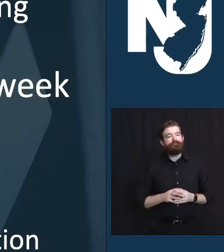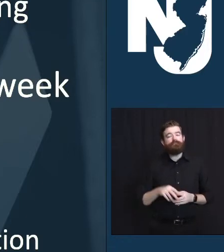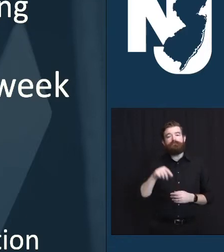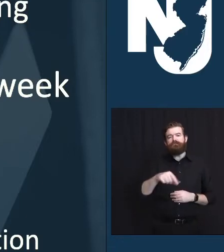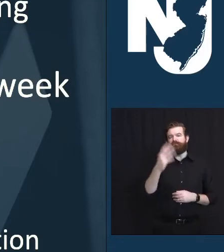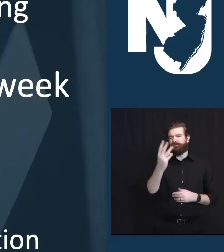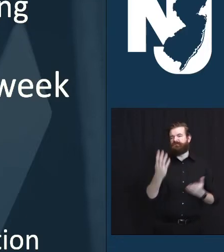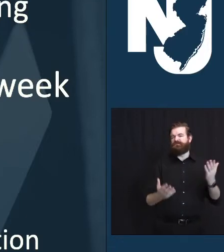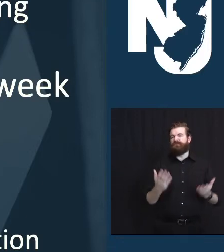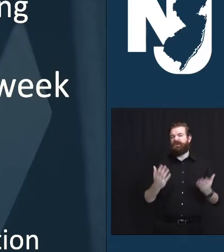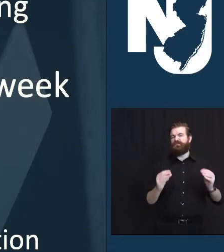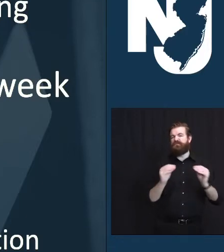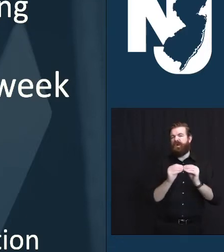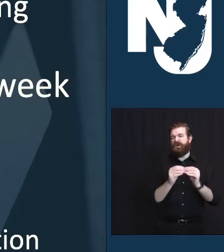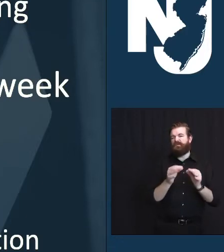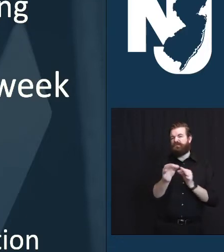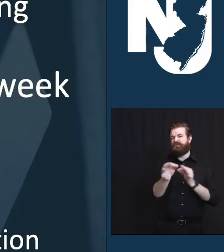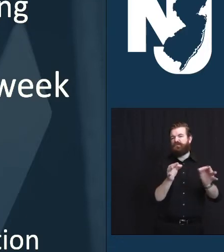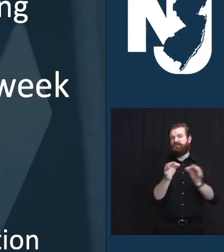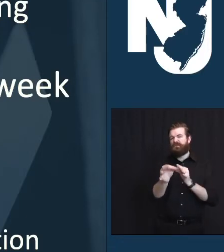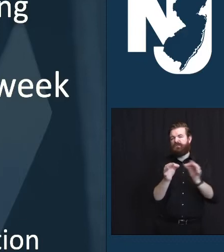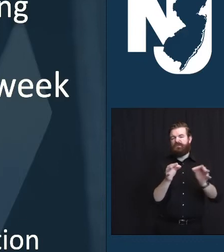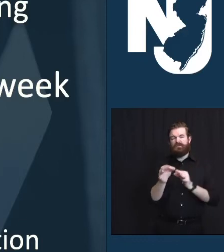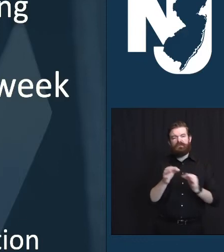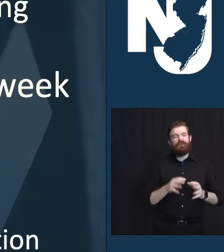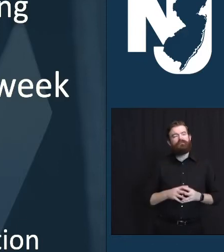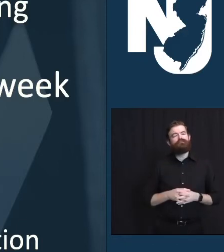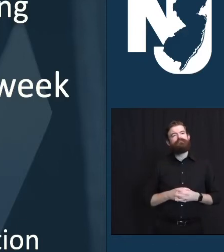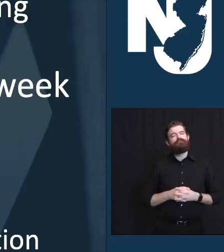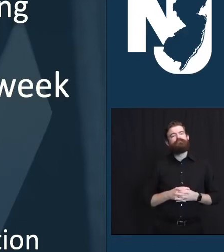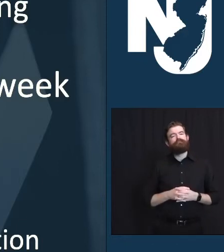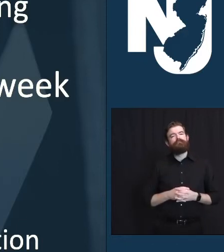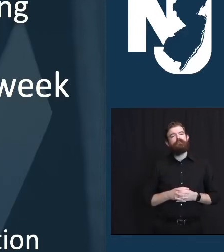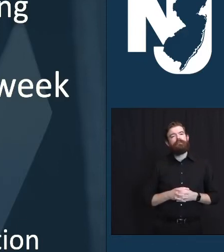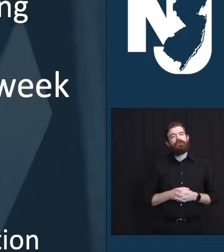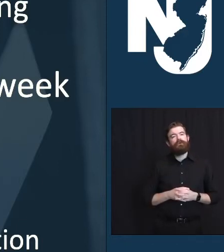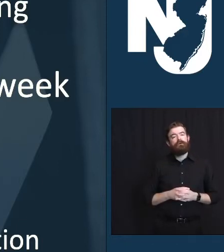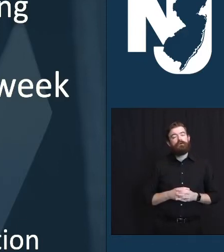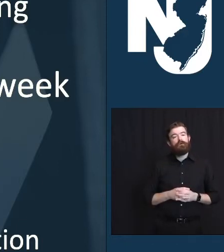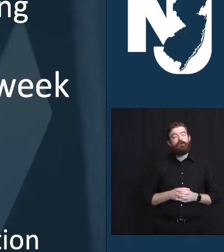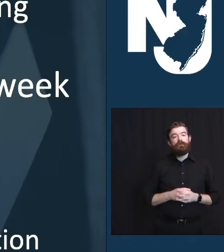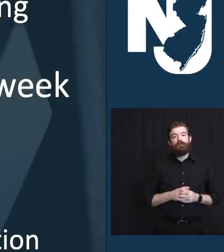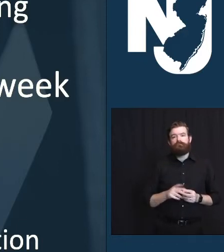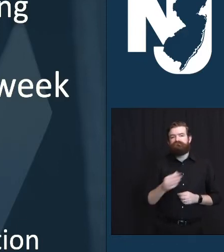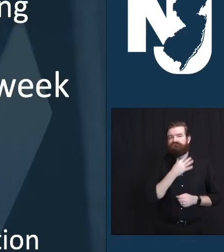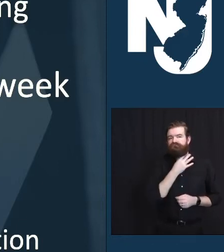the statistics regarding the remote learning digital divide are available online at that website,